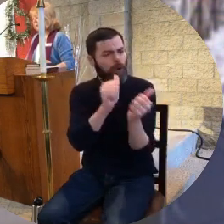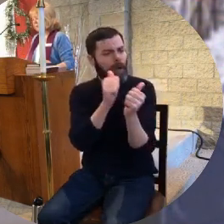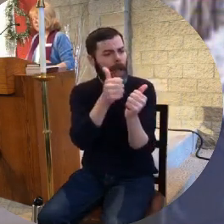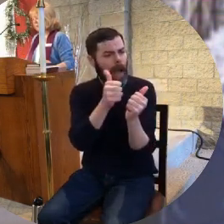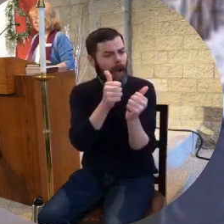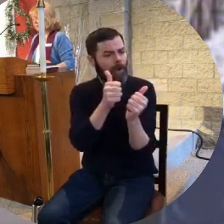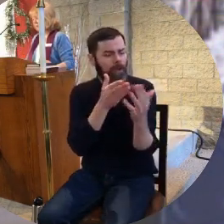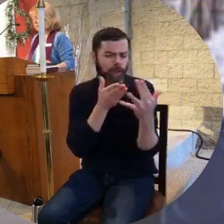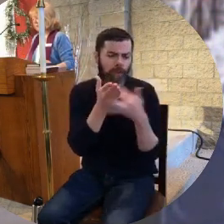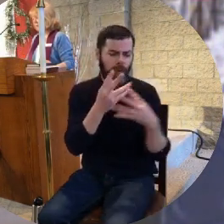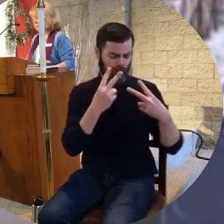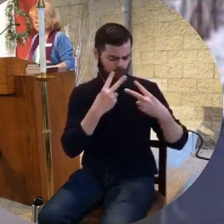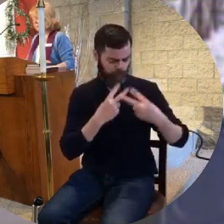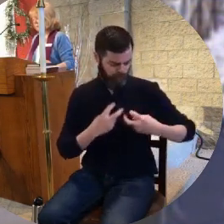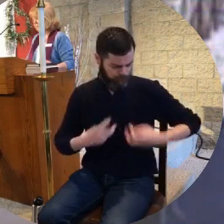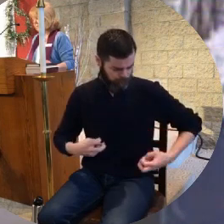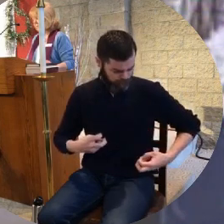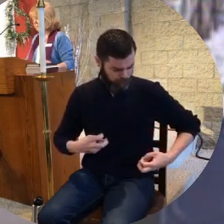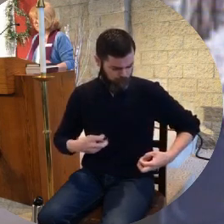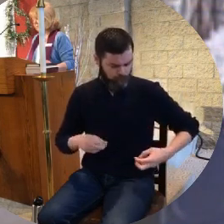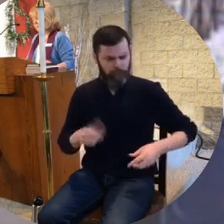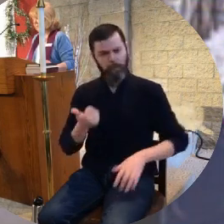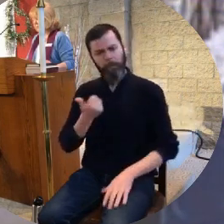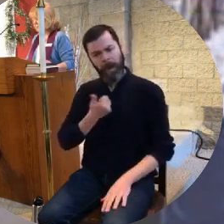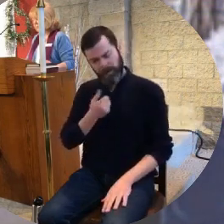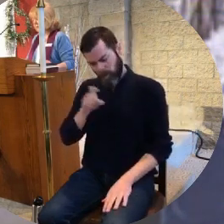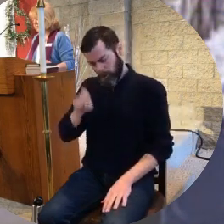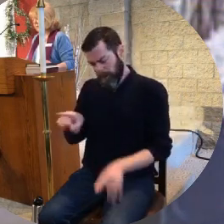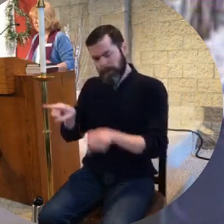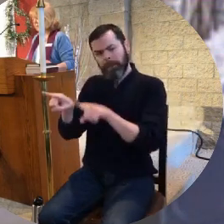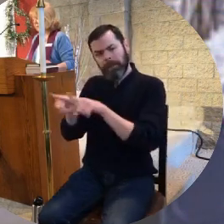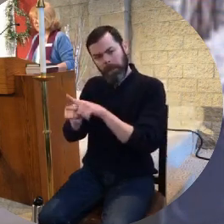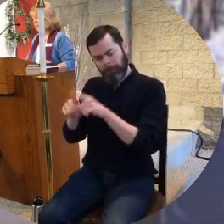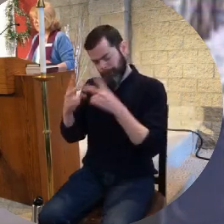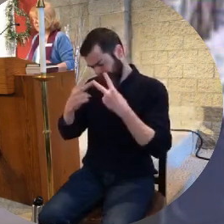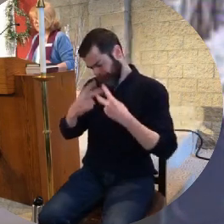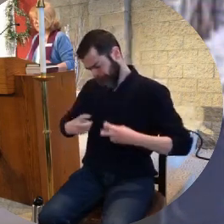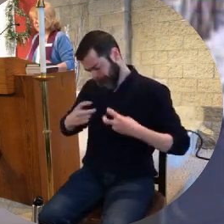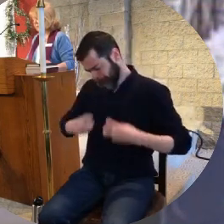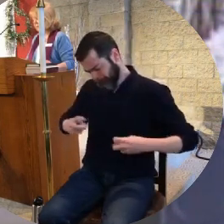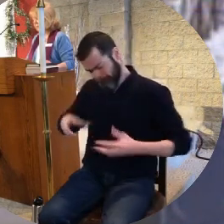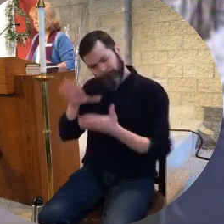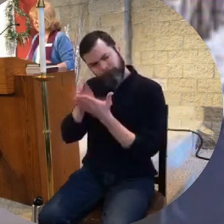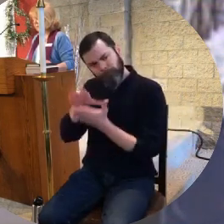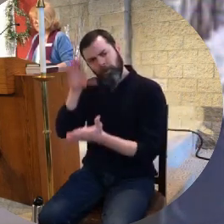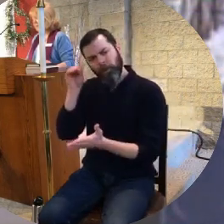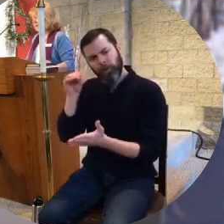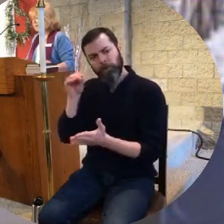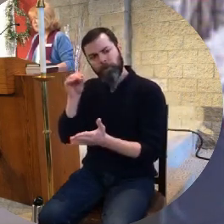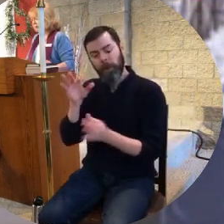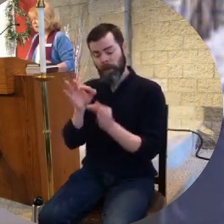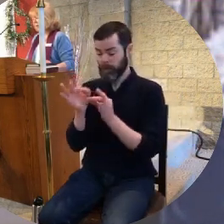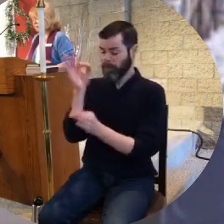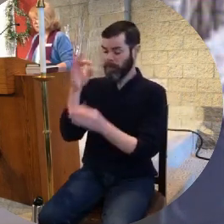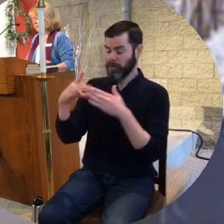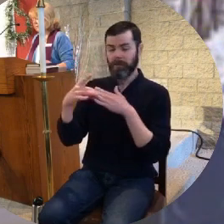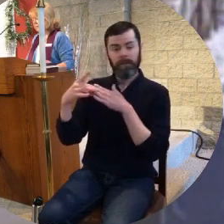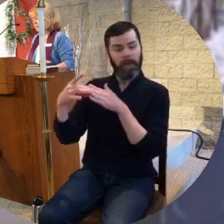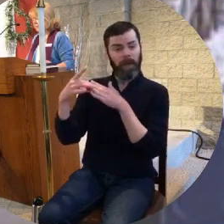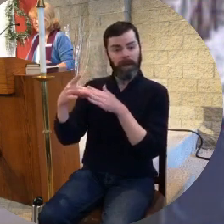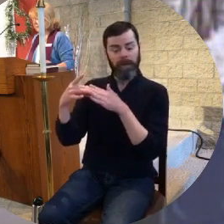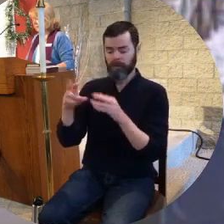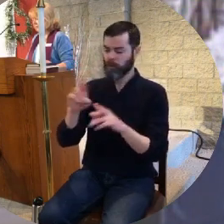remind myself to do the same. Spiritual guidance is readily available to me and to all